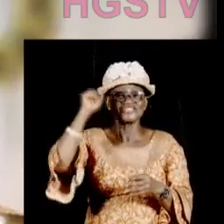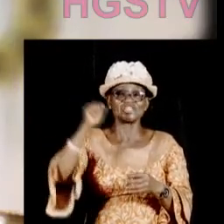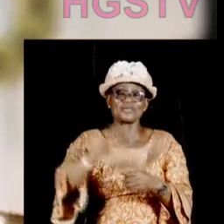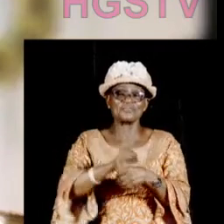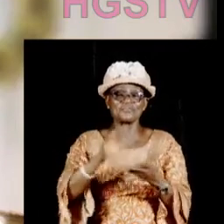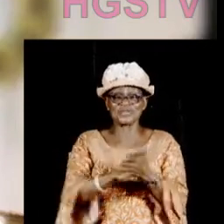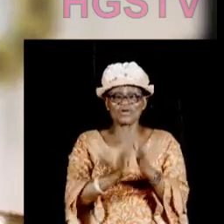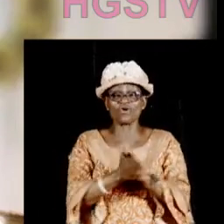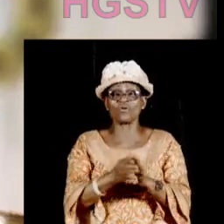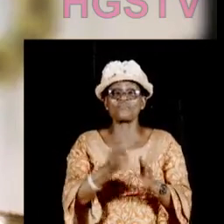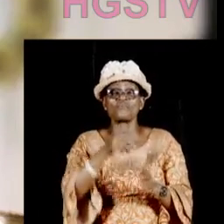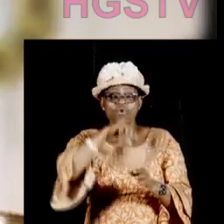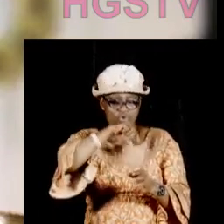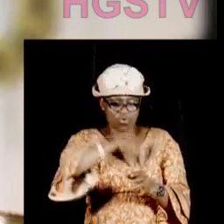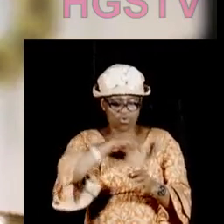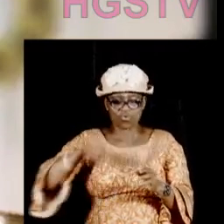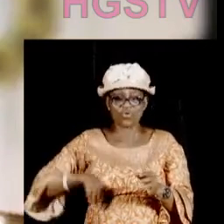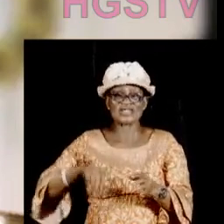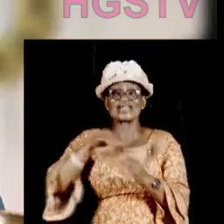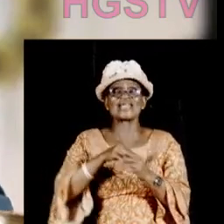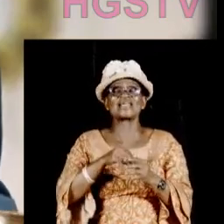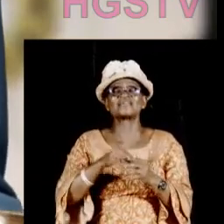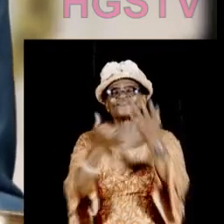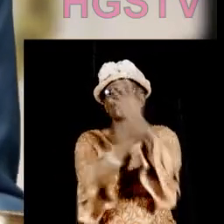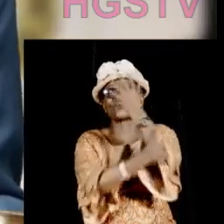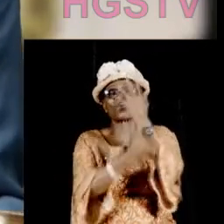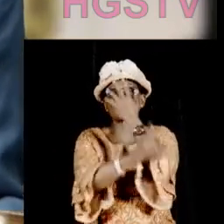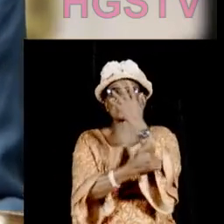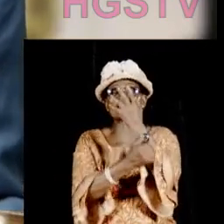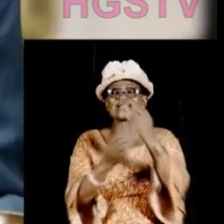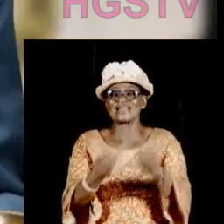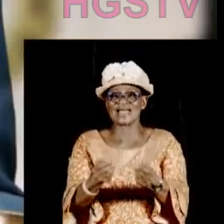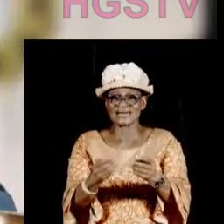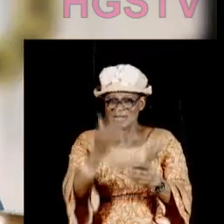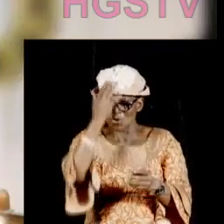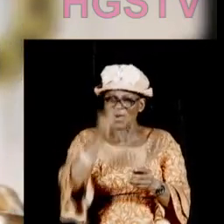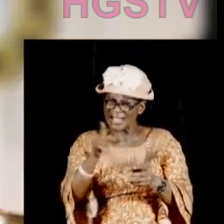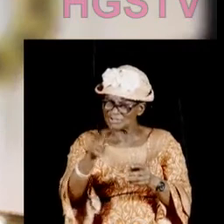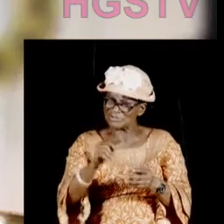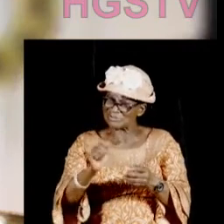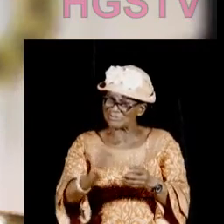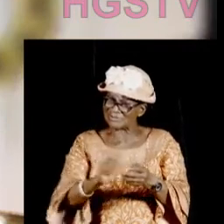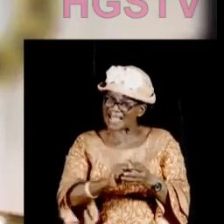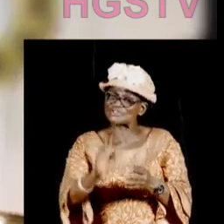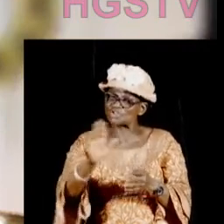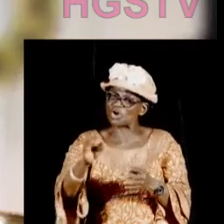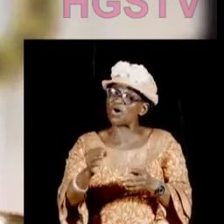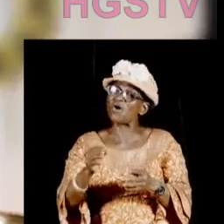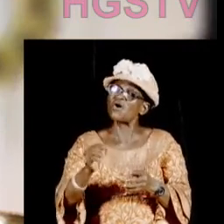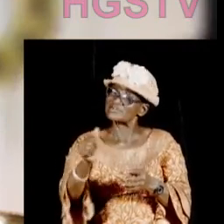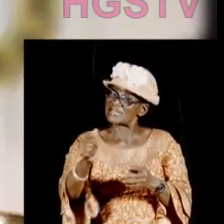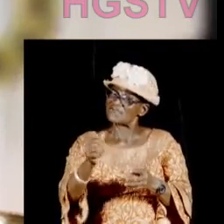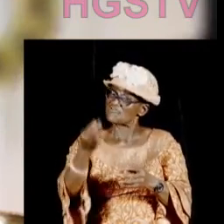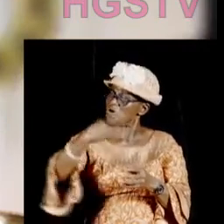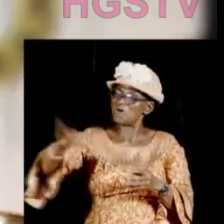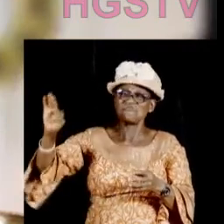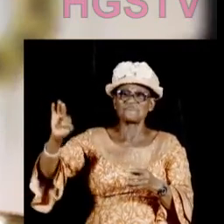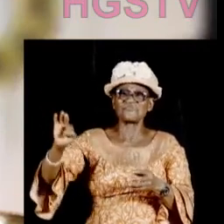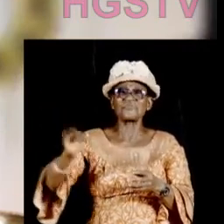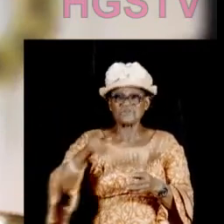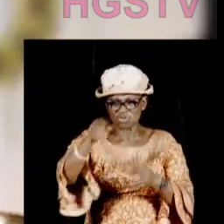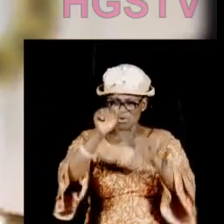land. Why do you write yourself up? You can rise again. Why do you want to lose